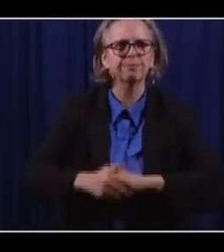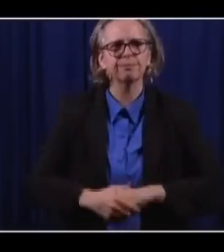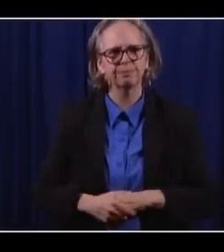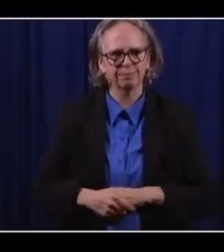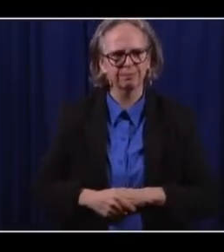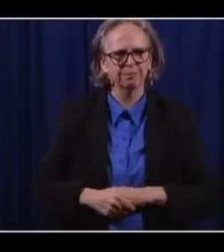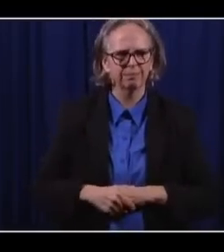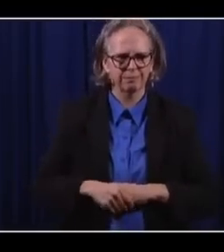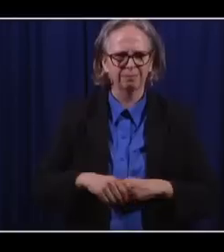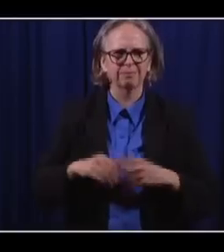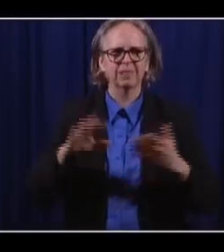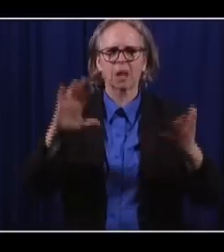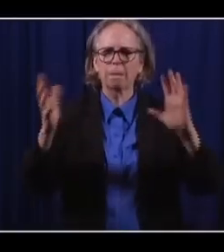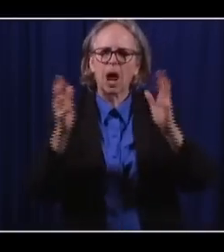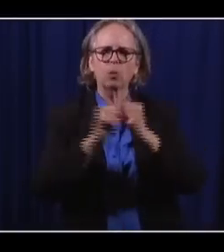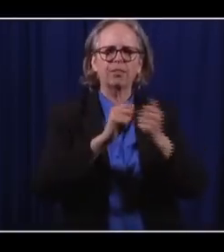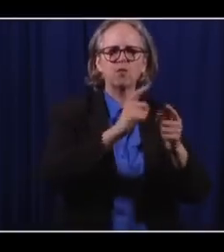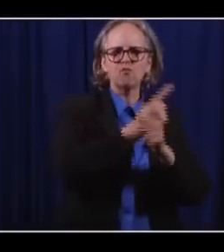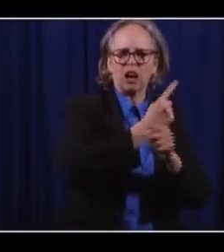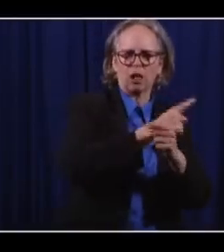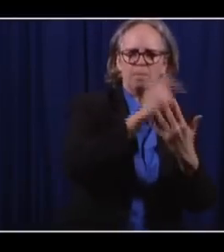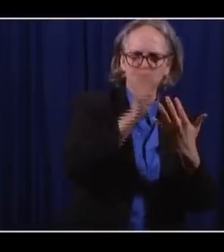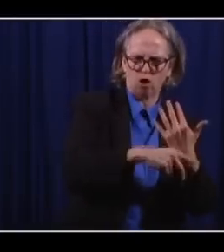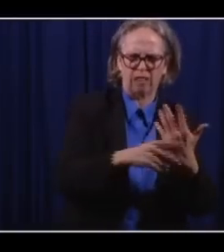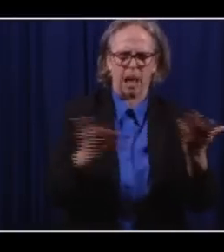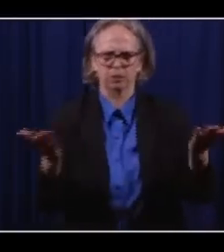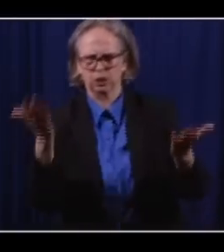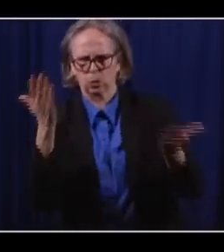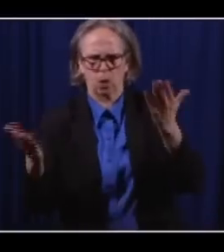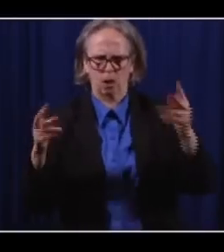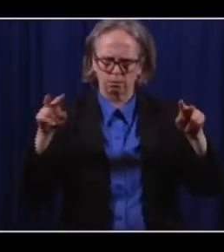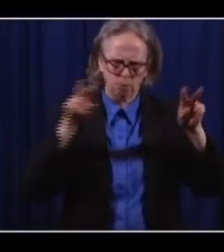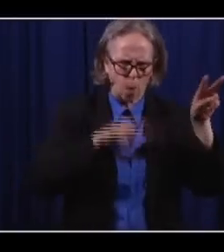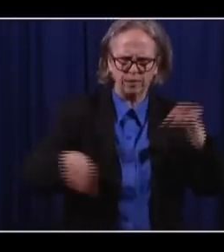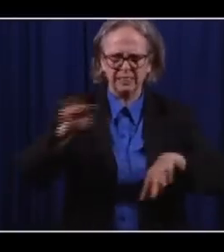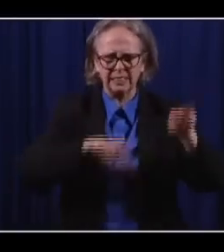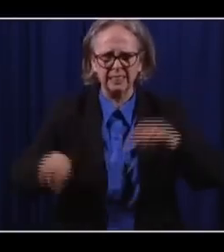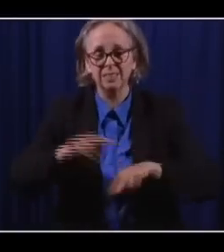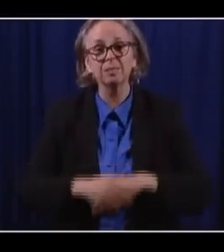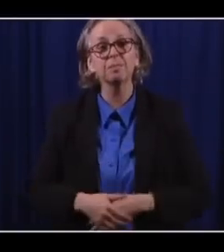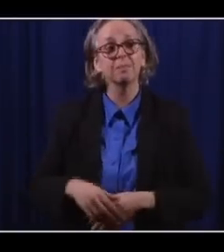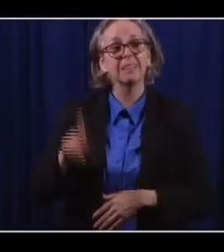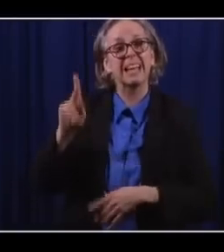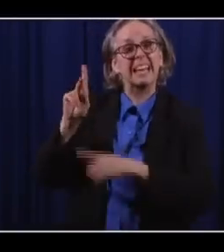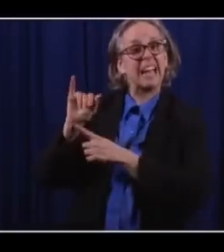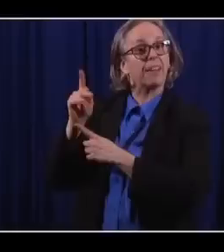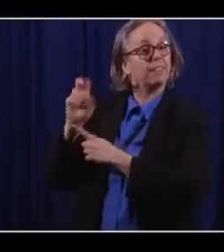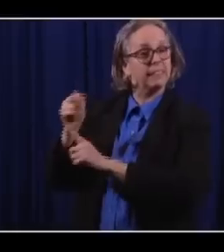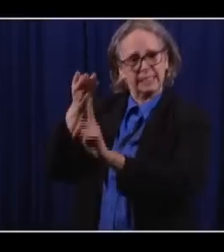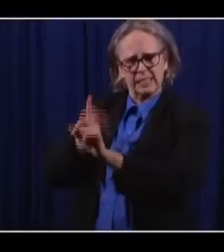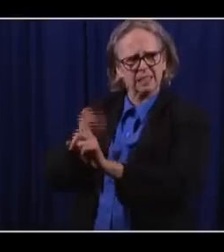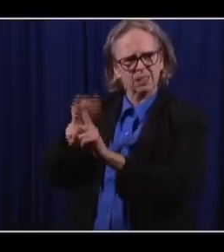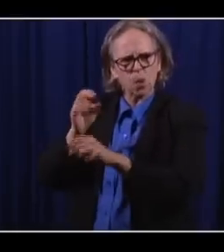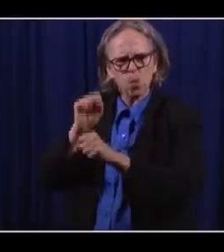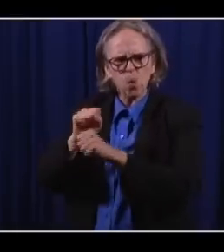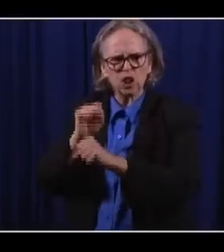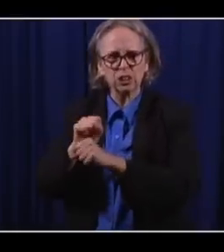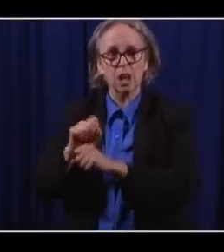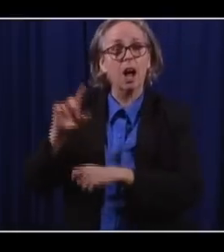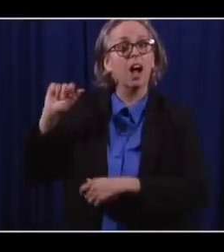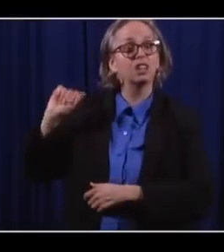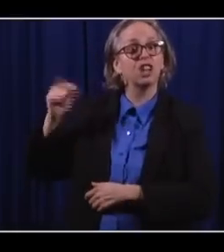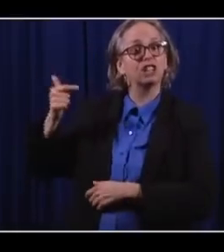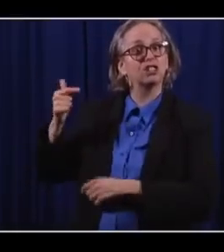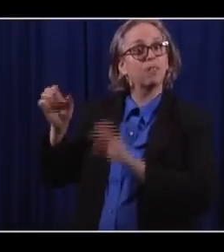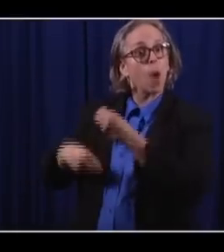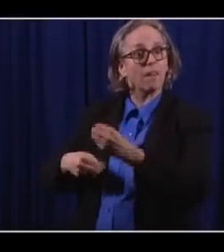track. Kathleen worked for me in the Attorney General's office, where she was in charge of human resources. She has extensive legal